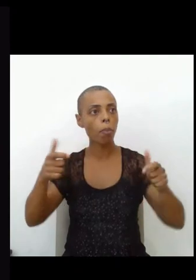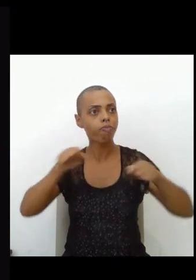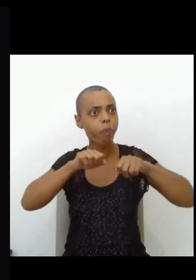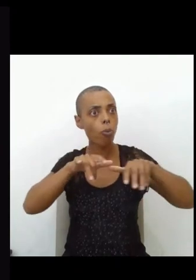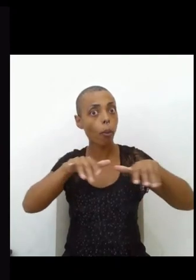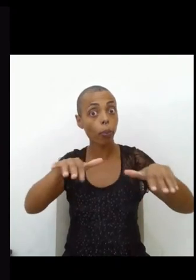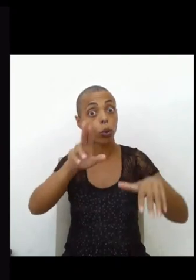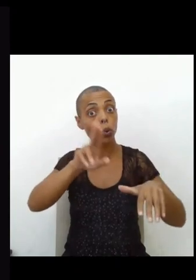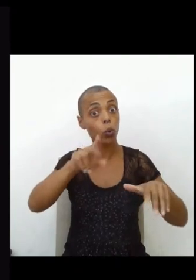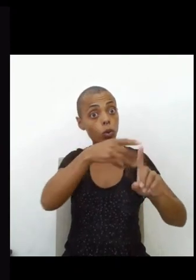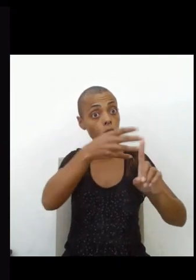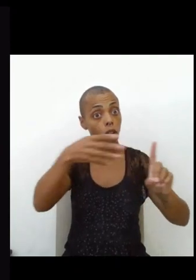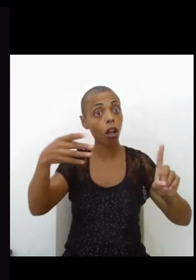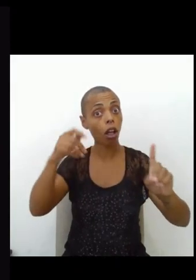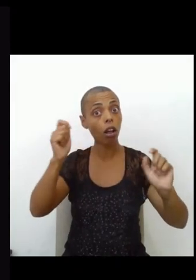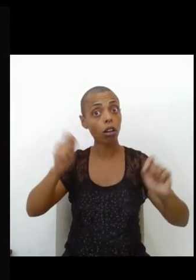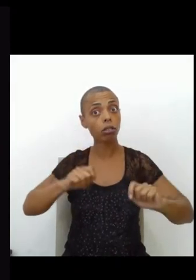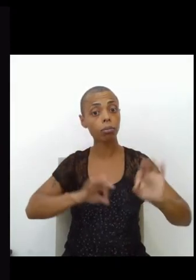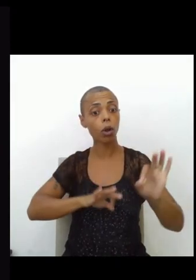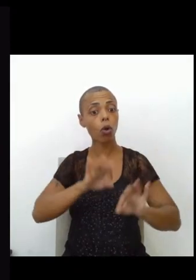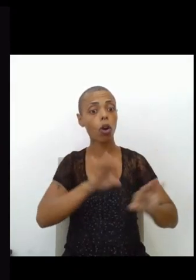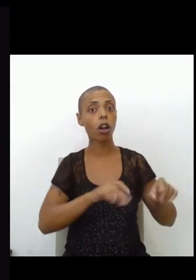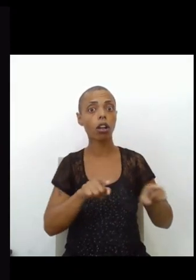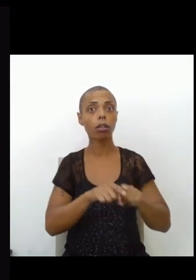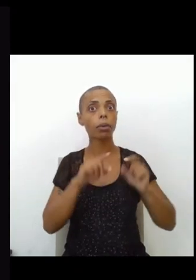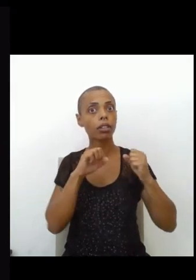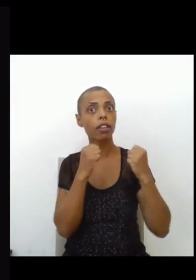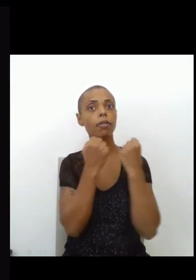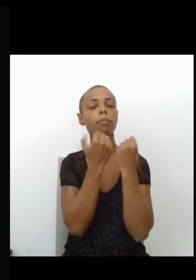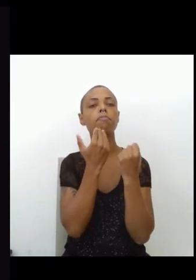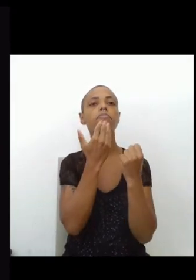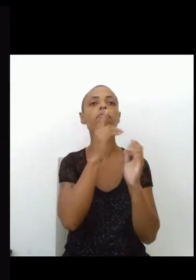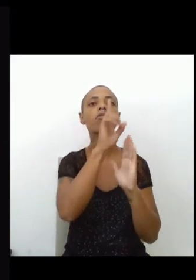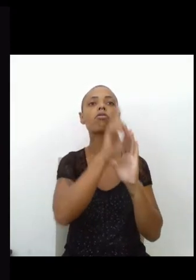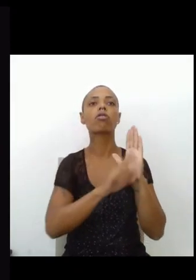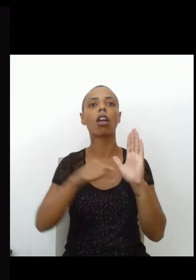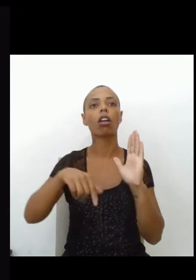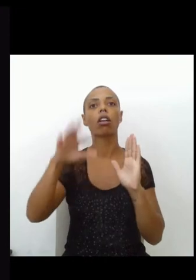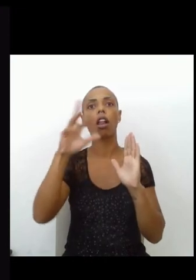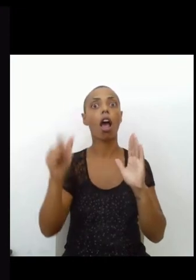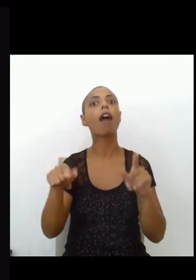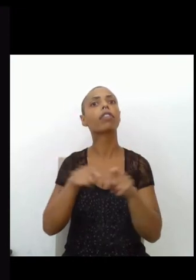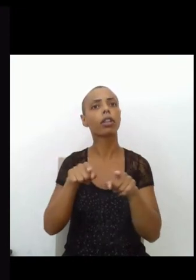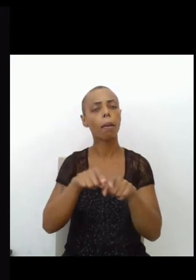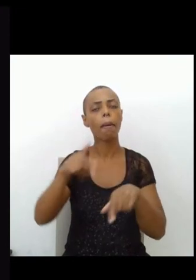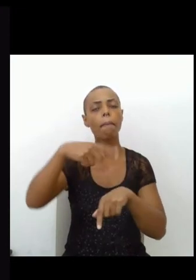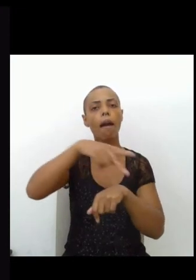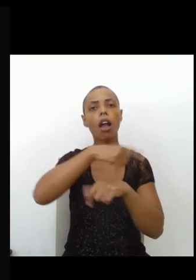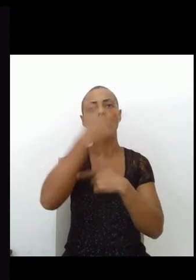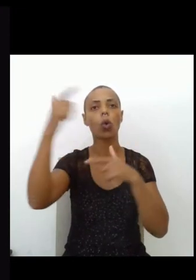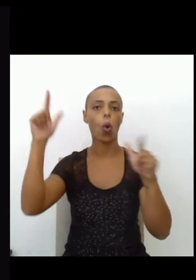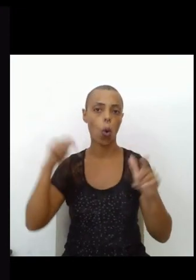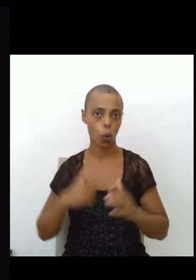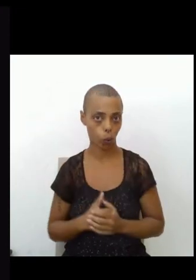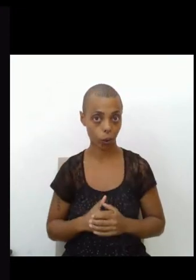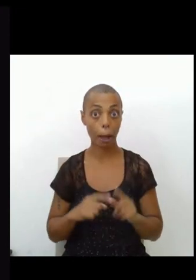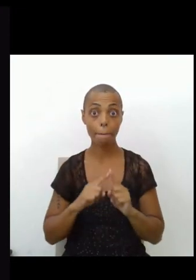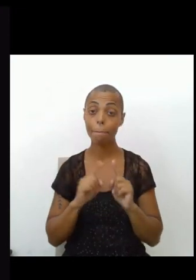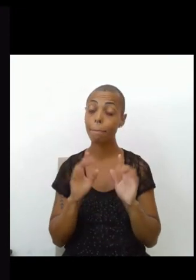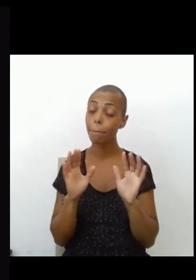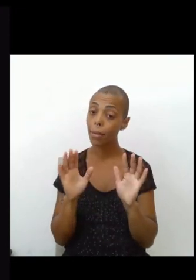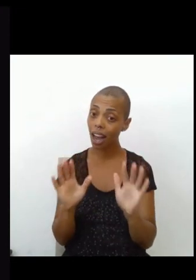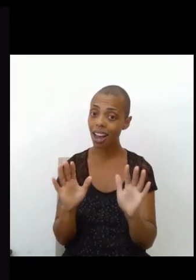rights in Africa and many parts of the world yet the term itself remains